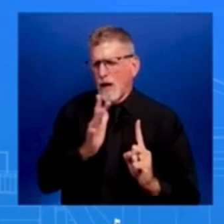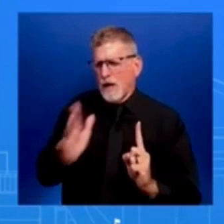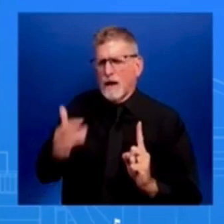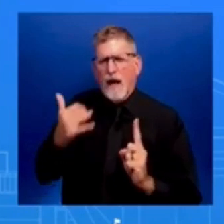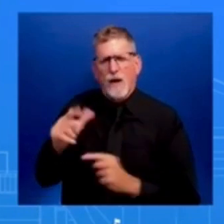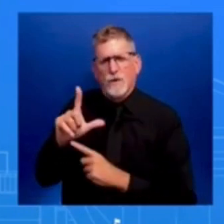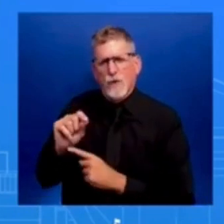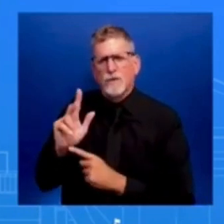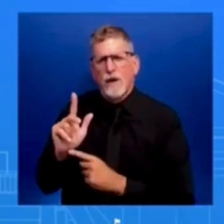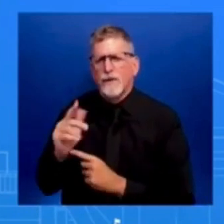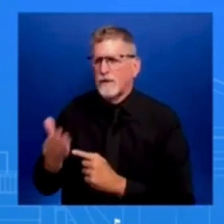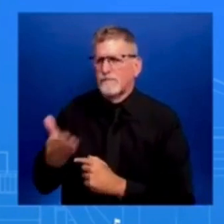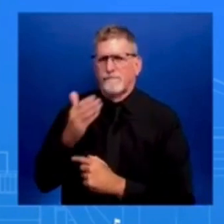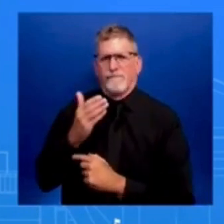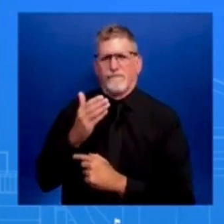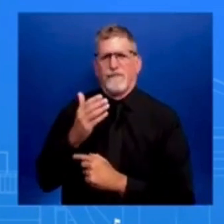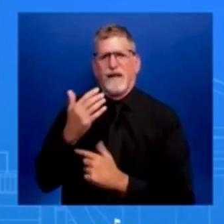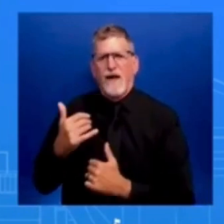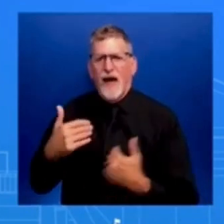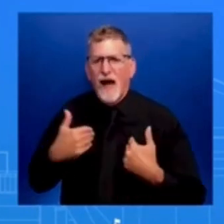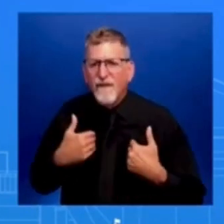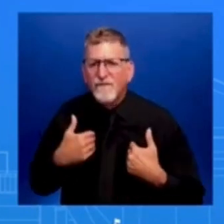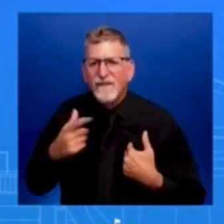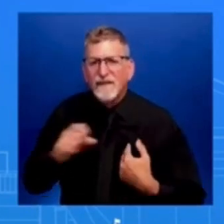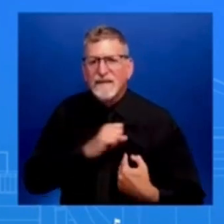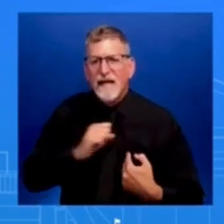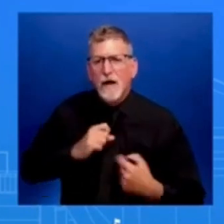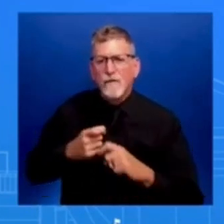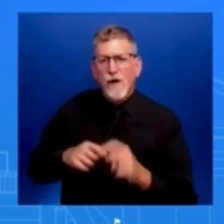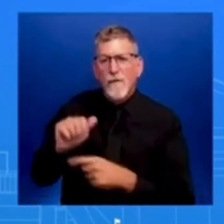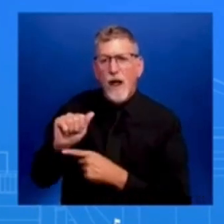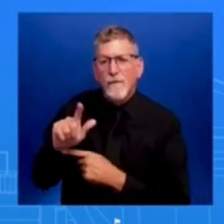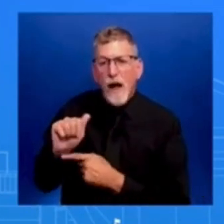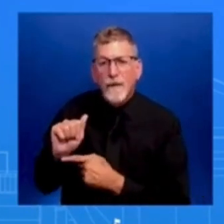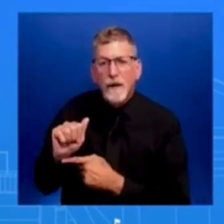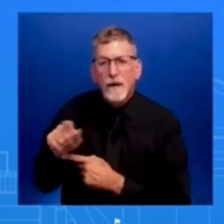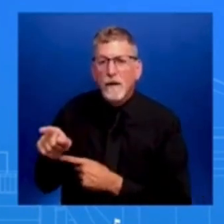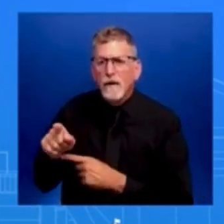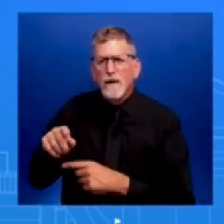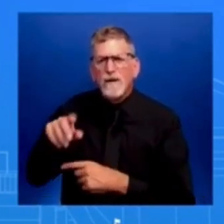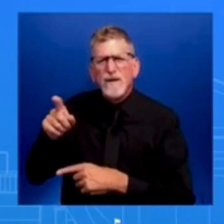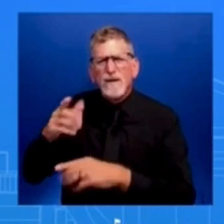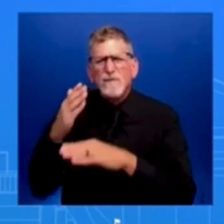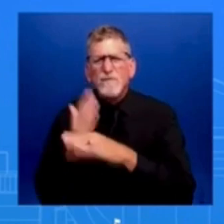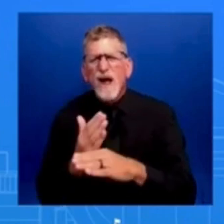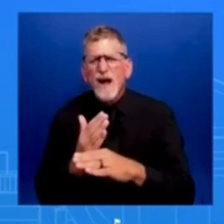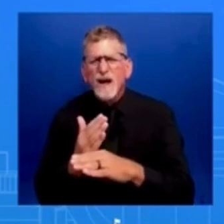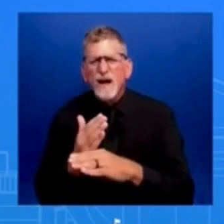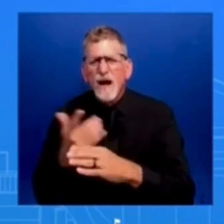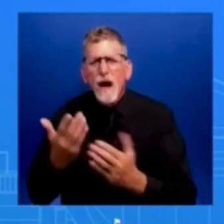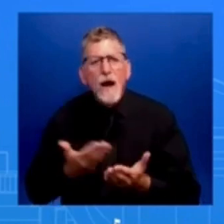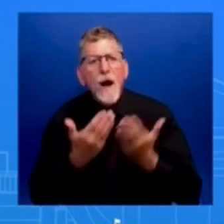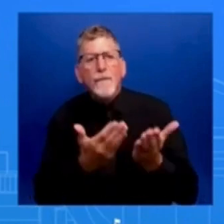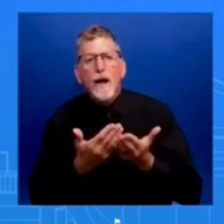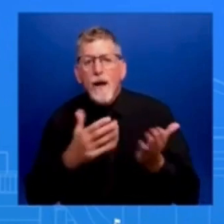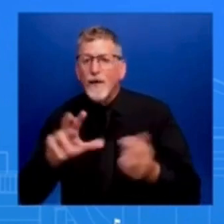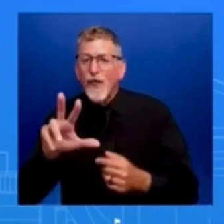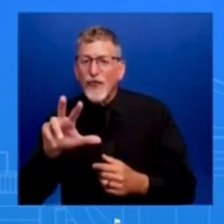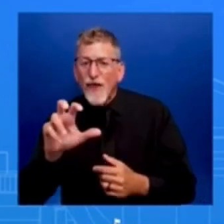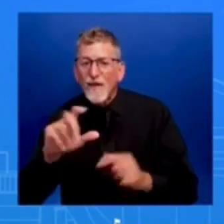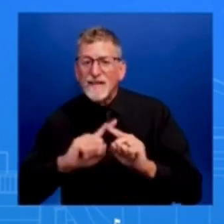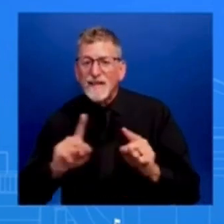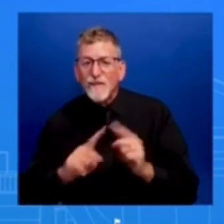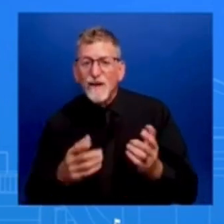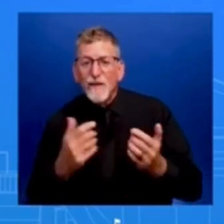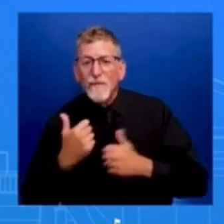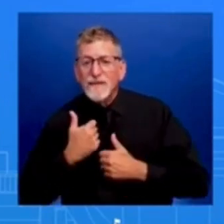extreme political agenda. The senator's action and the failure on the part of the 48 Republican senators to do something about